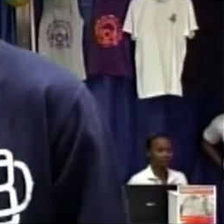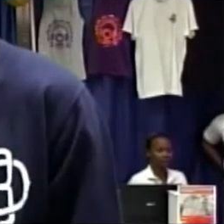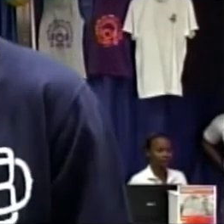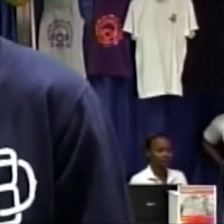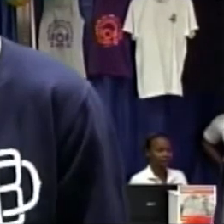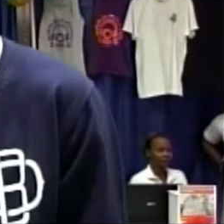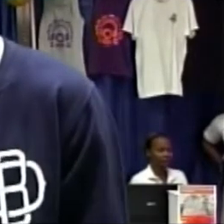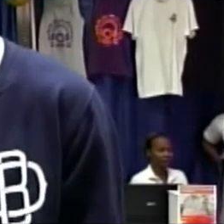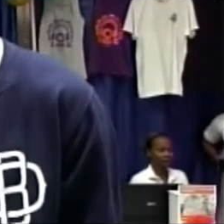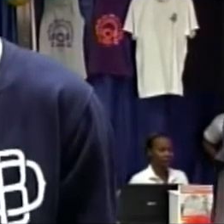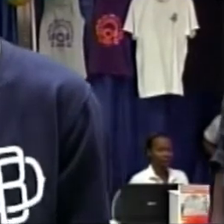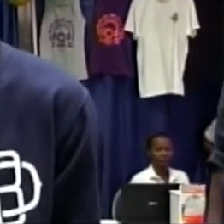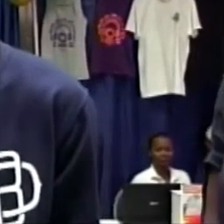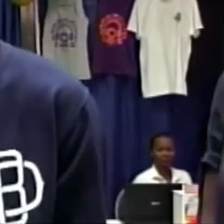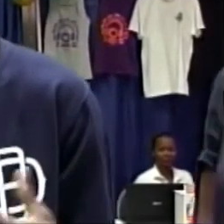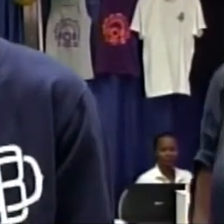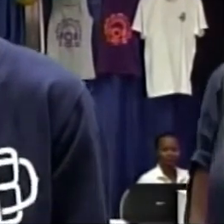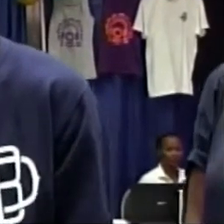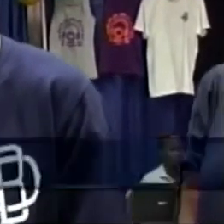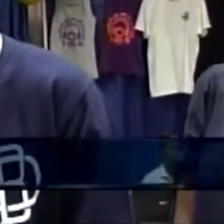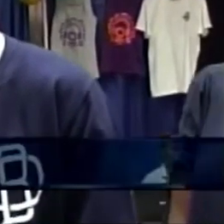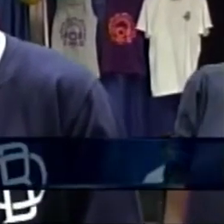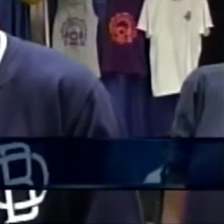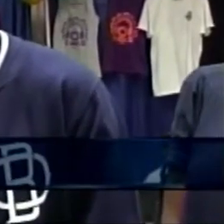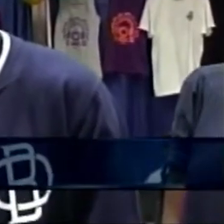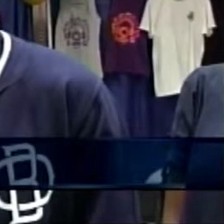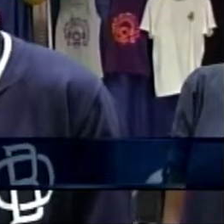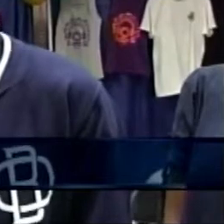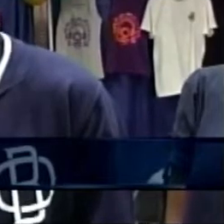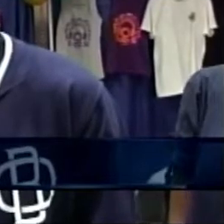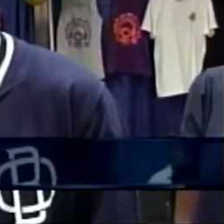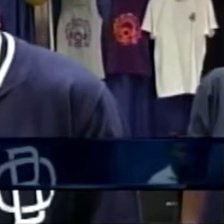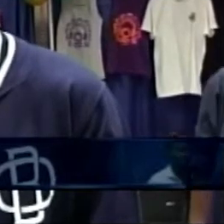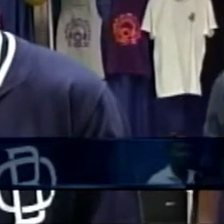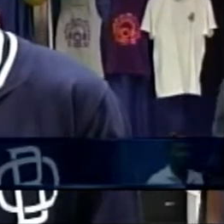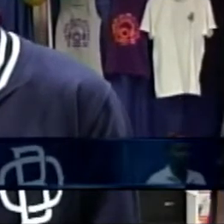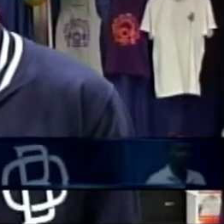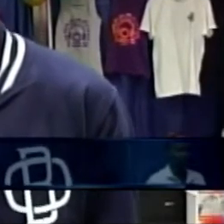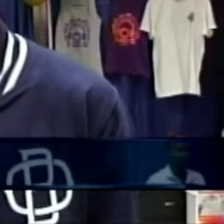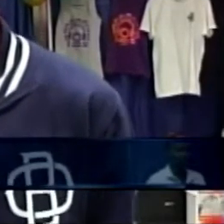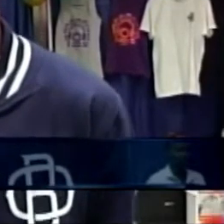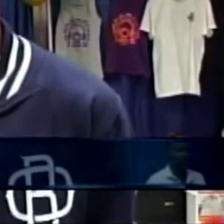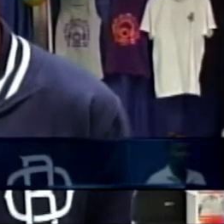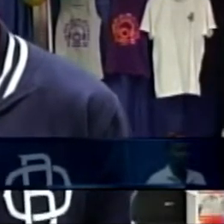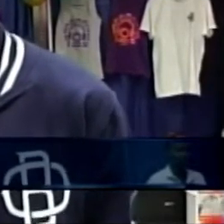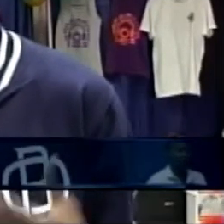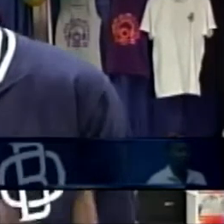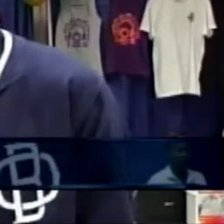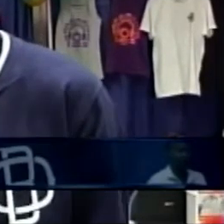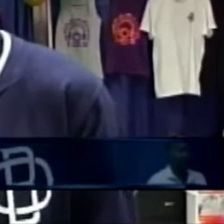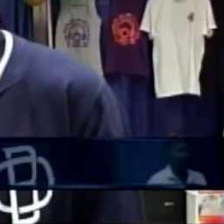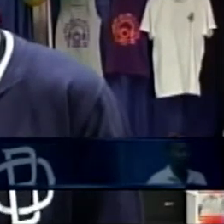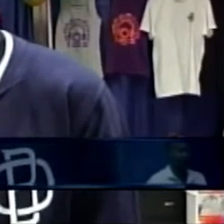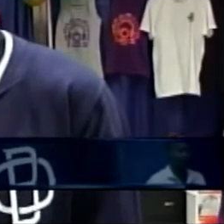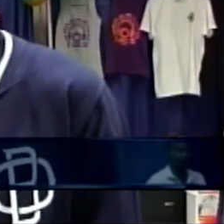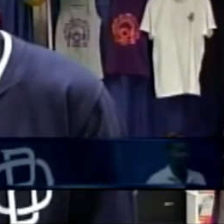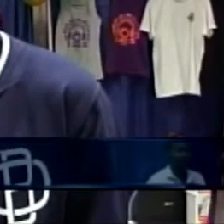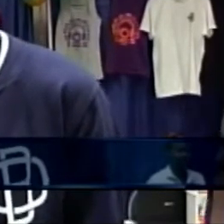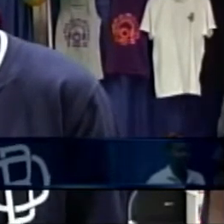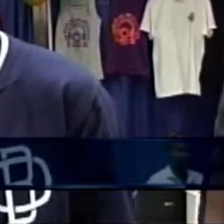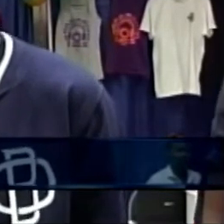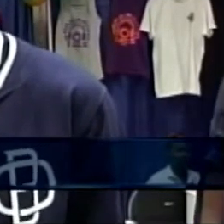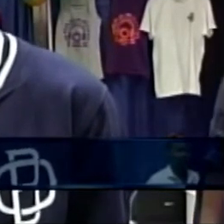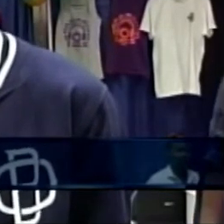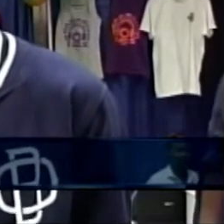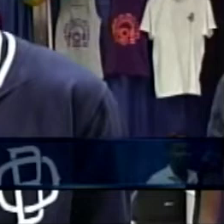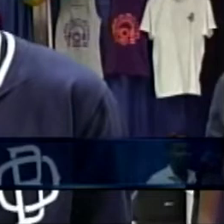strategic locations that the BYBT places, the print versions, and by having it online, that more business persons, for one, are